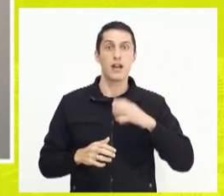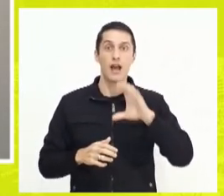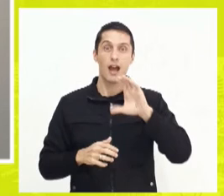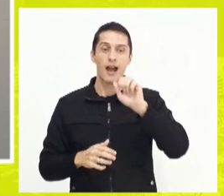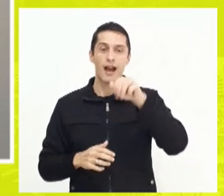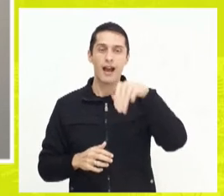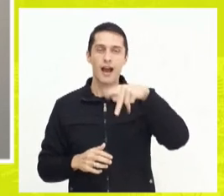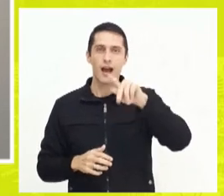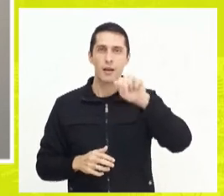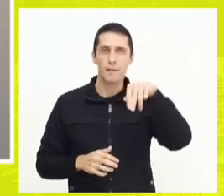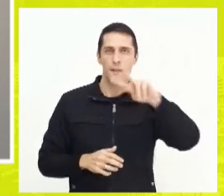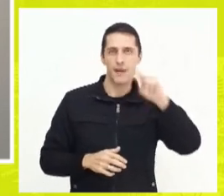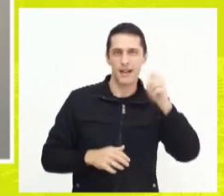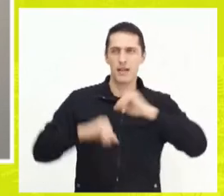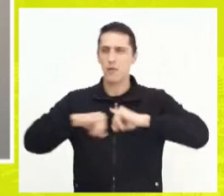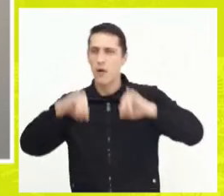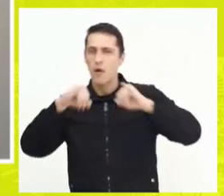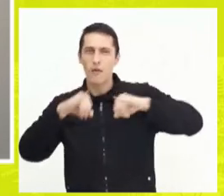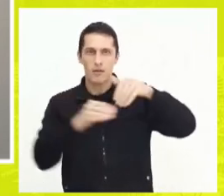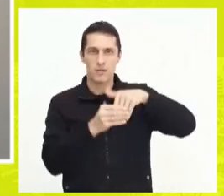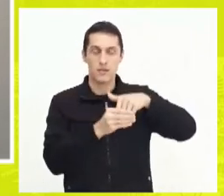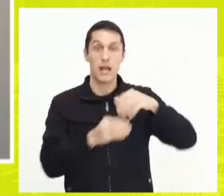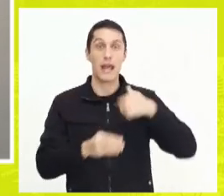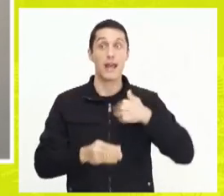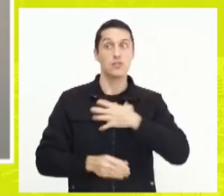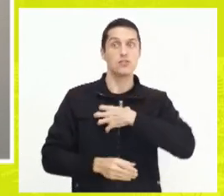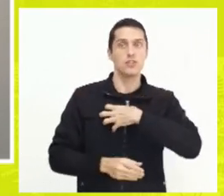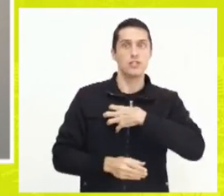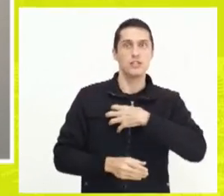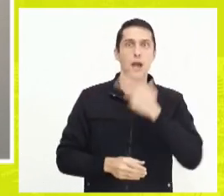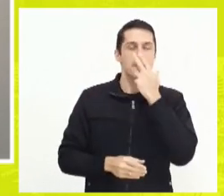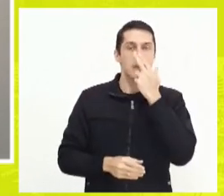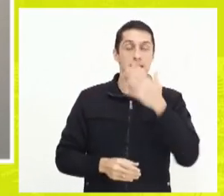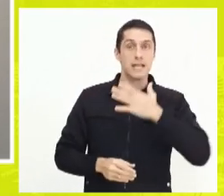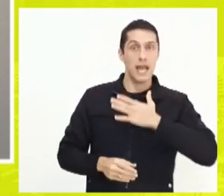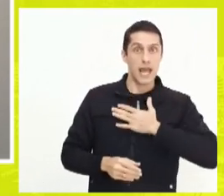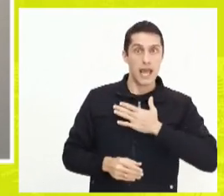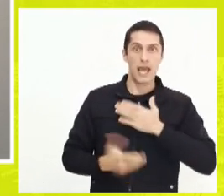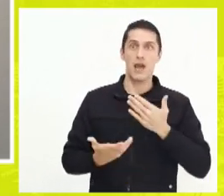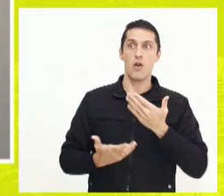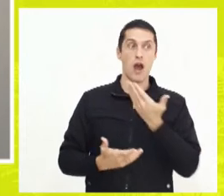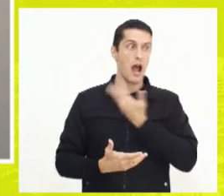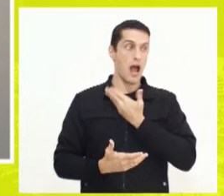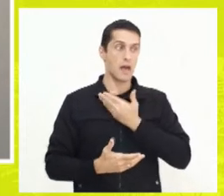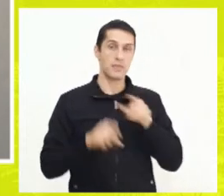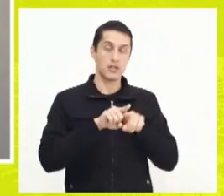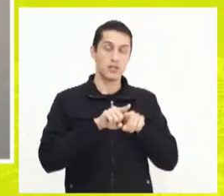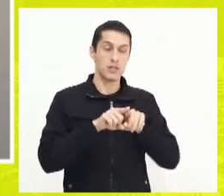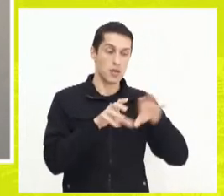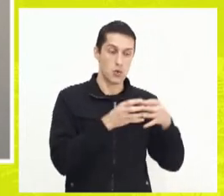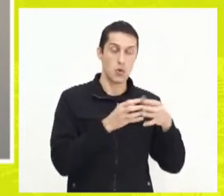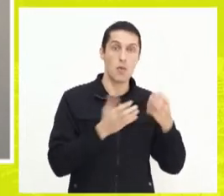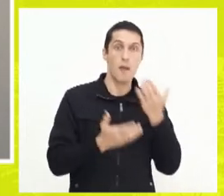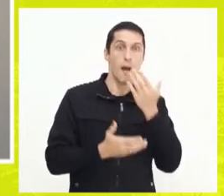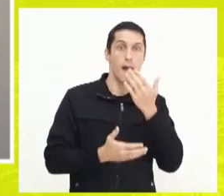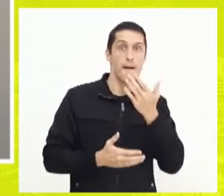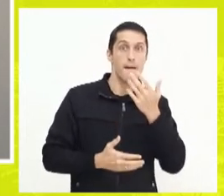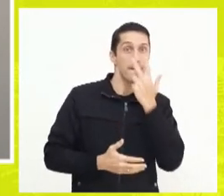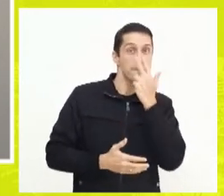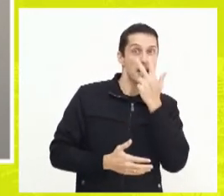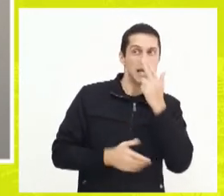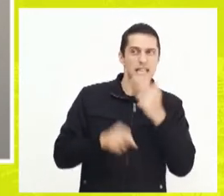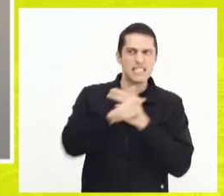and filmed as if we were doing something illegal in our work and that with the